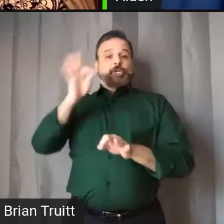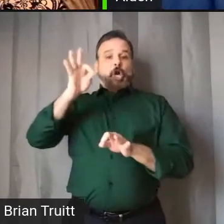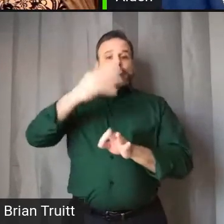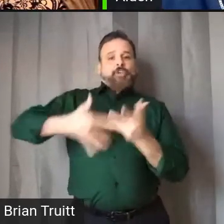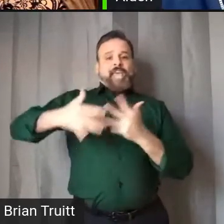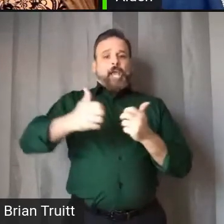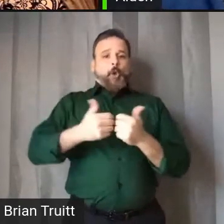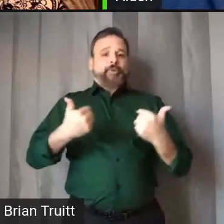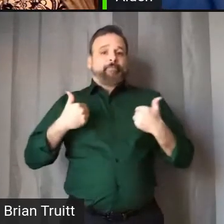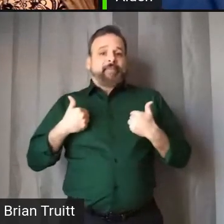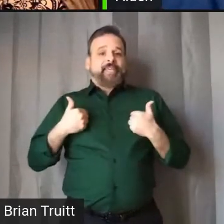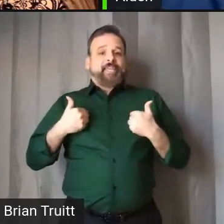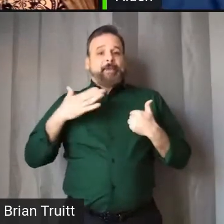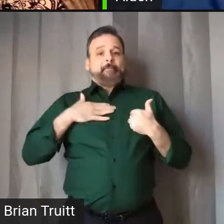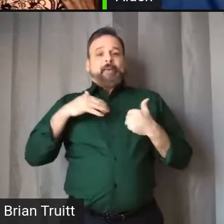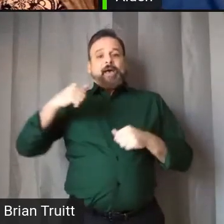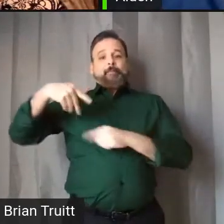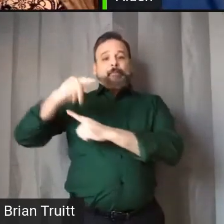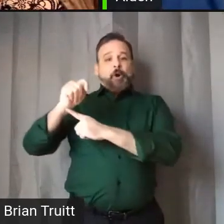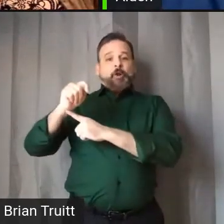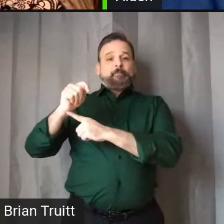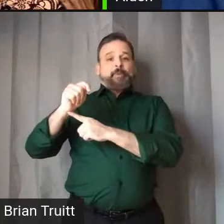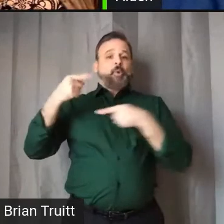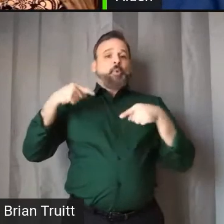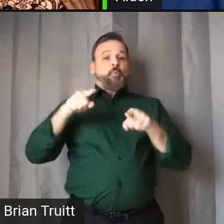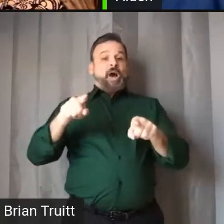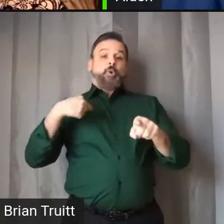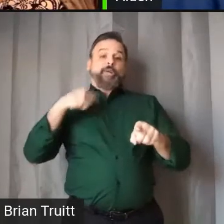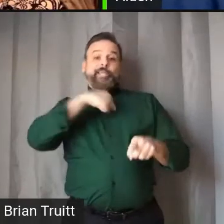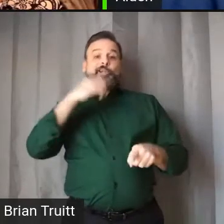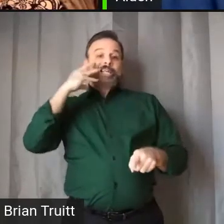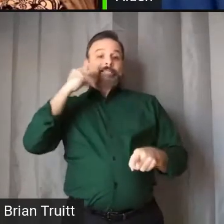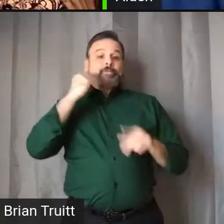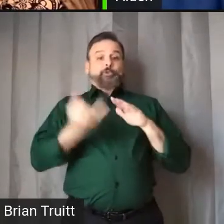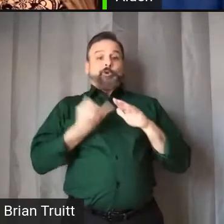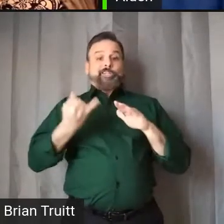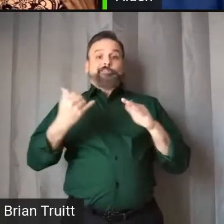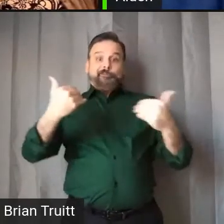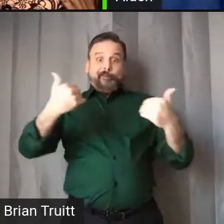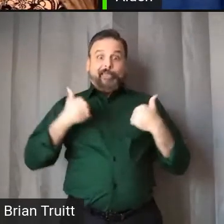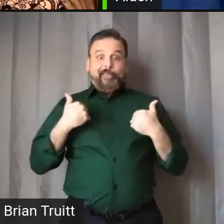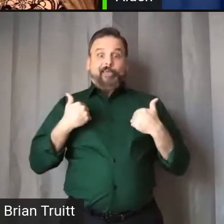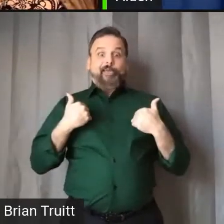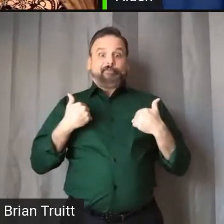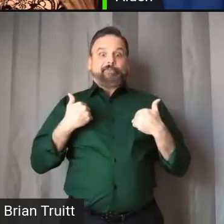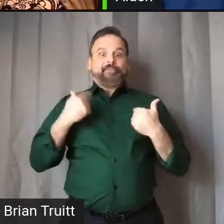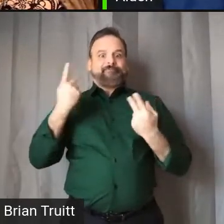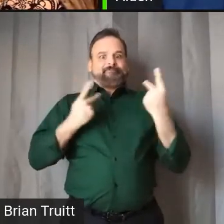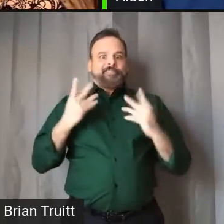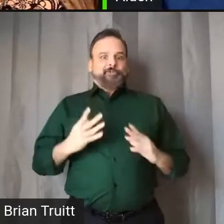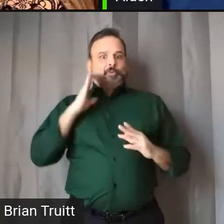with me in my apartment while we're going through this quarantine. So having company would be really